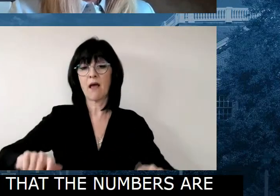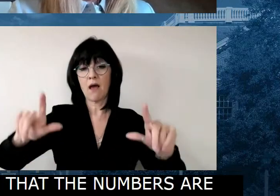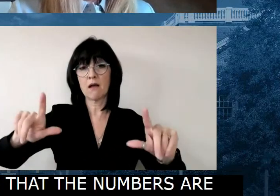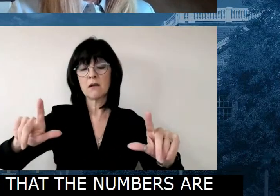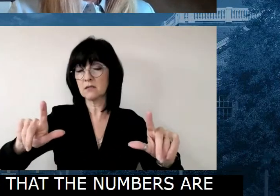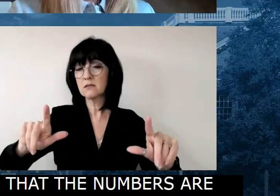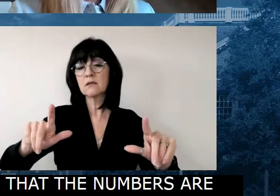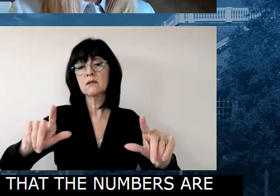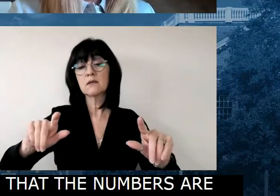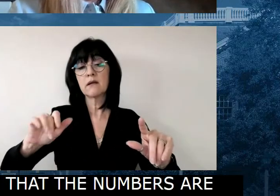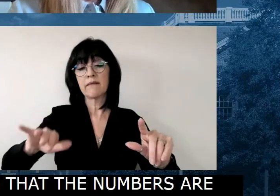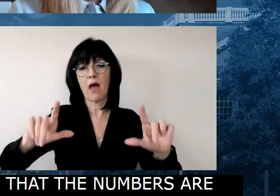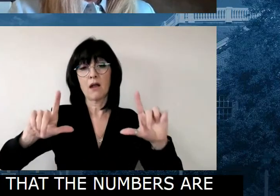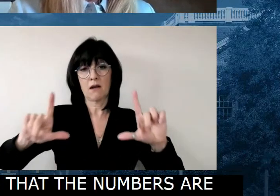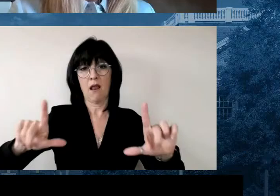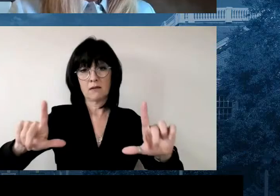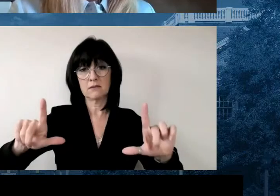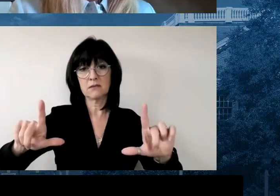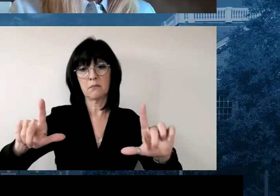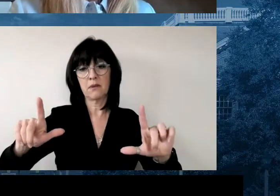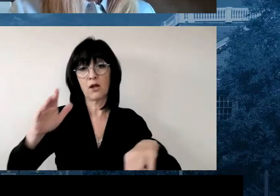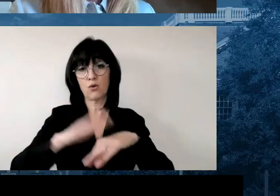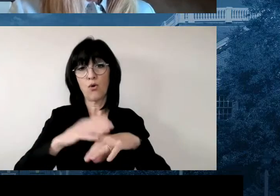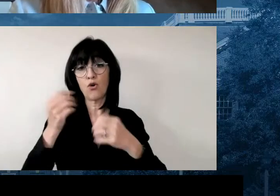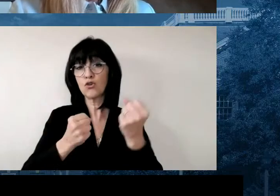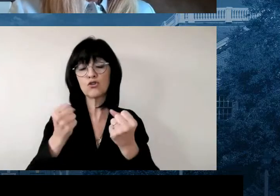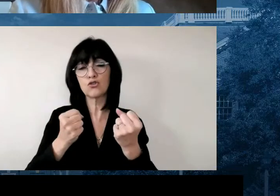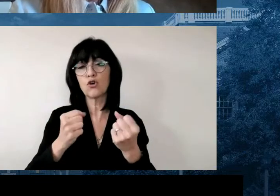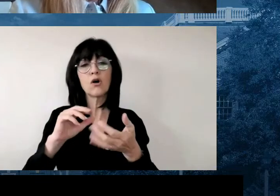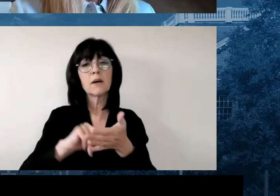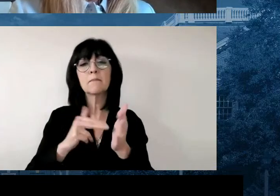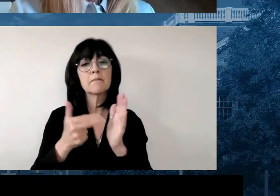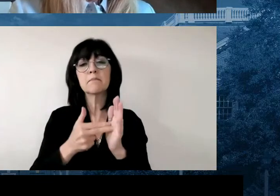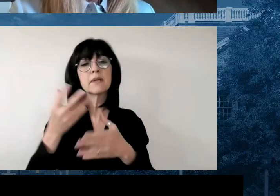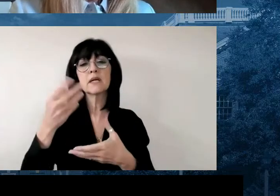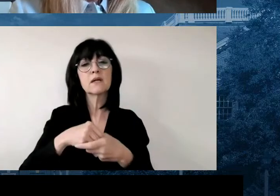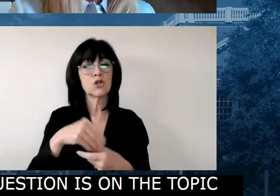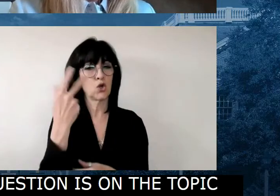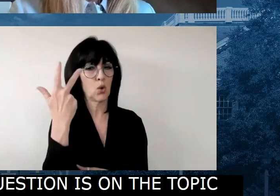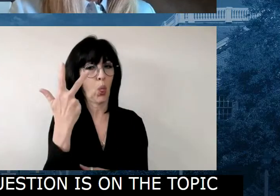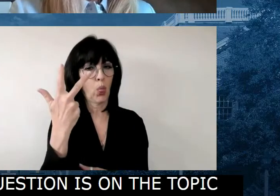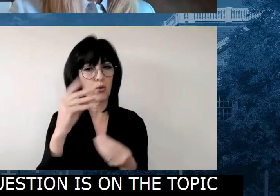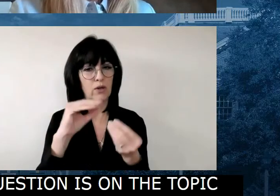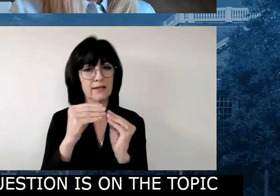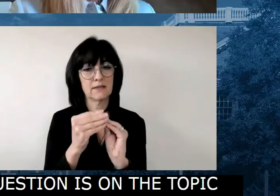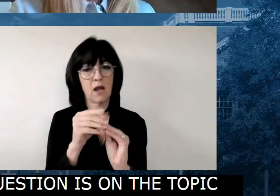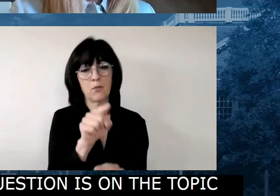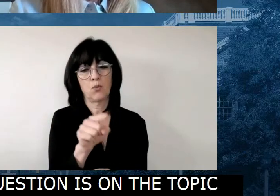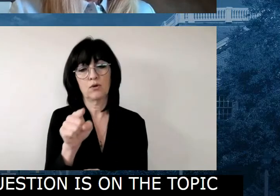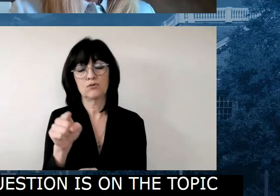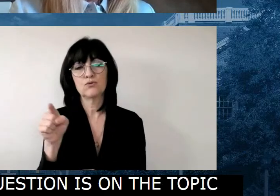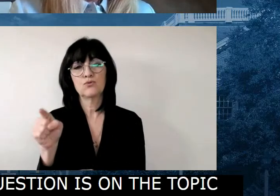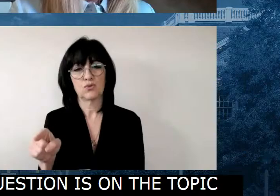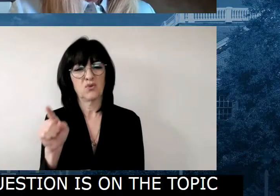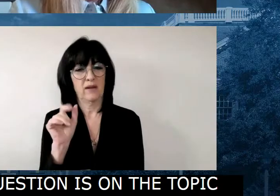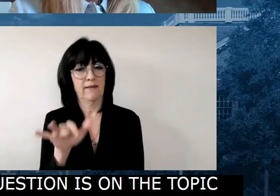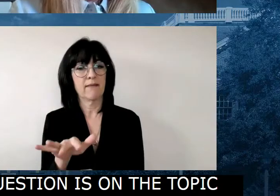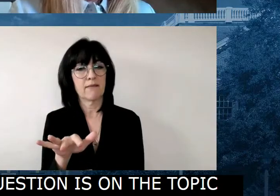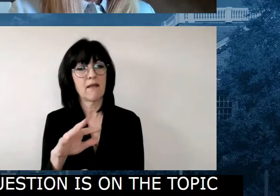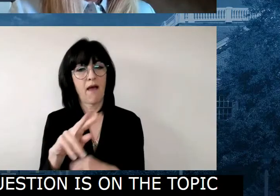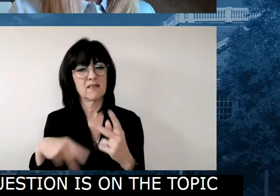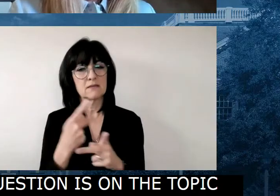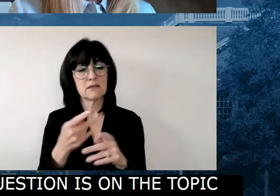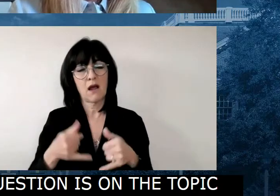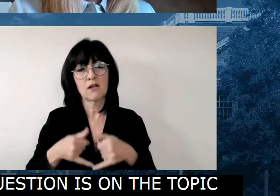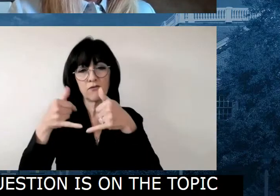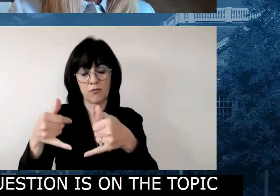Great. And my second question is on the topic of testing. Is there an kind of idea of how long you think the current